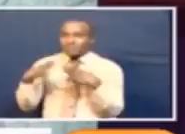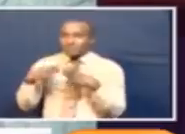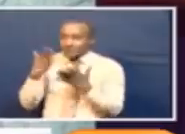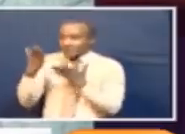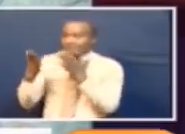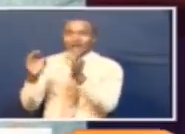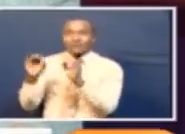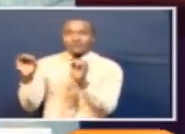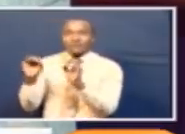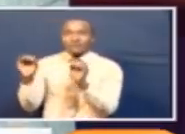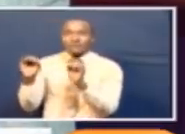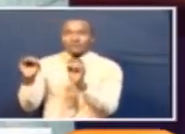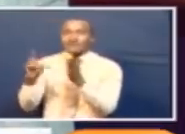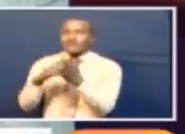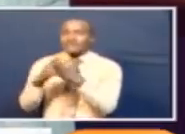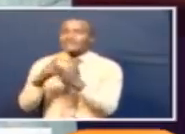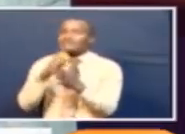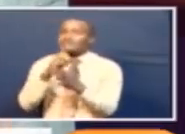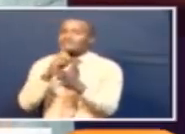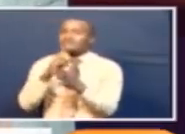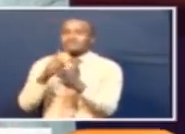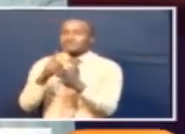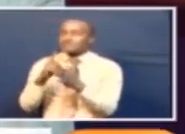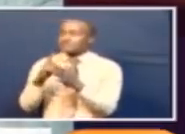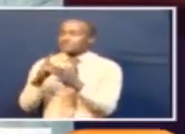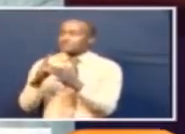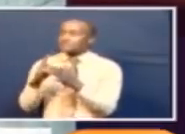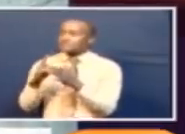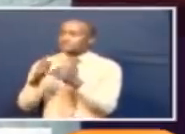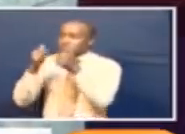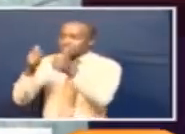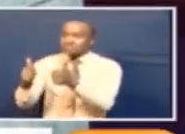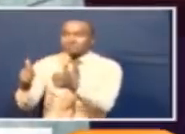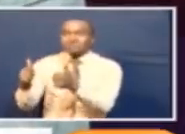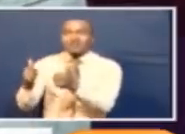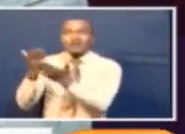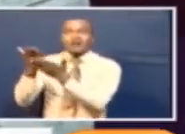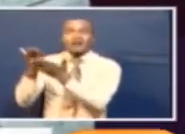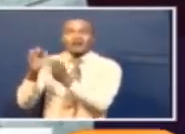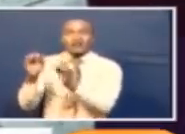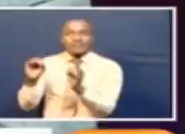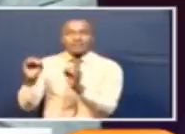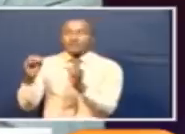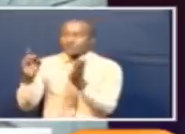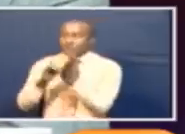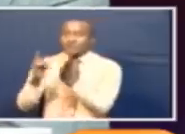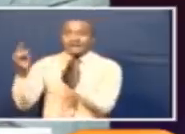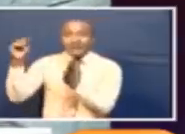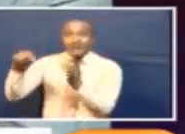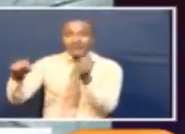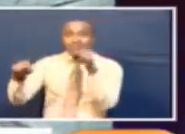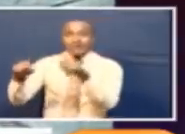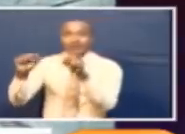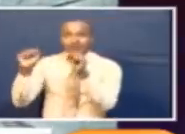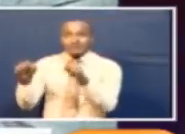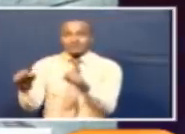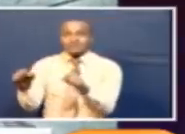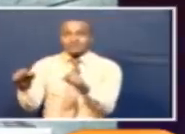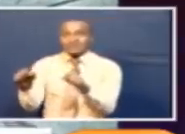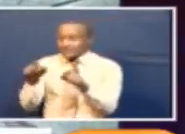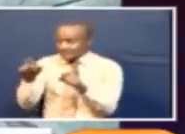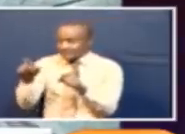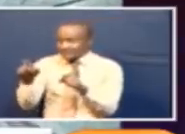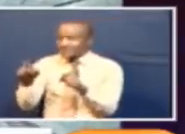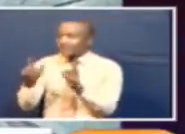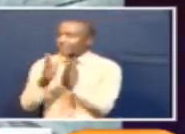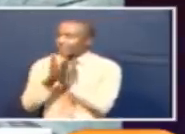apply, then say that the vacancy is here. Now we can bring doctors from elsewhere. That is actually what is in the Immigration Act. That is what is in